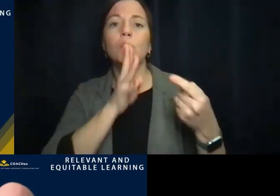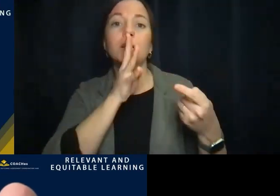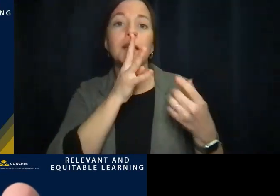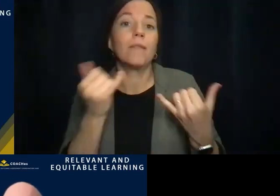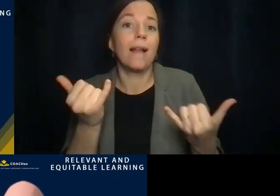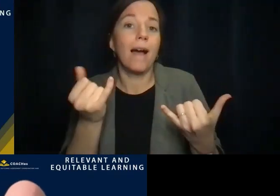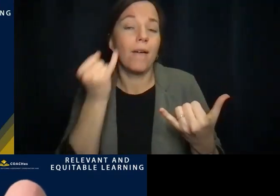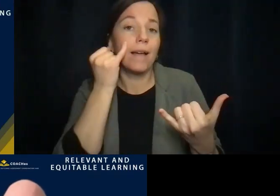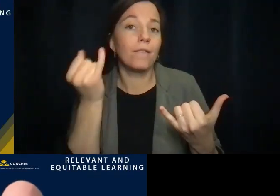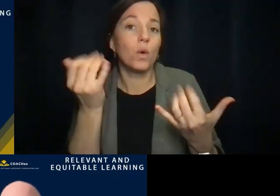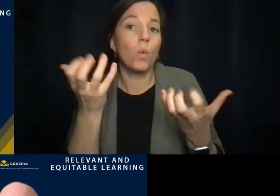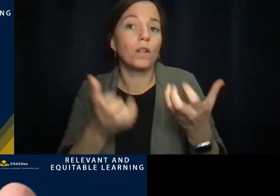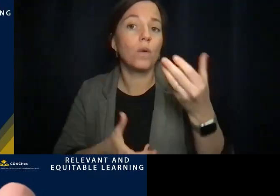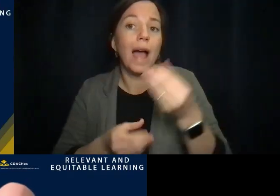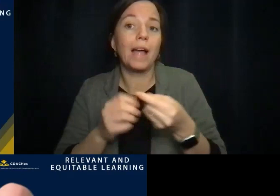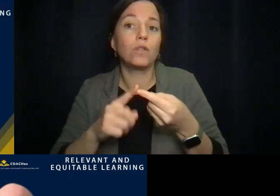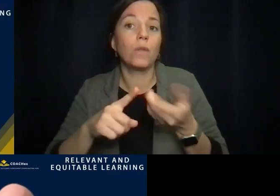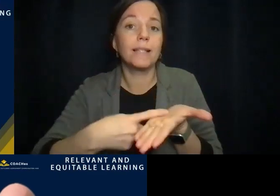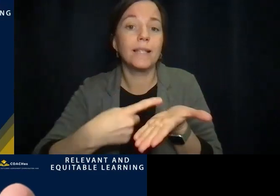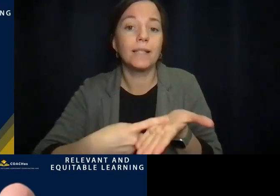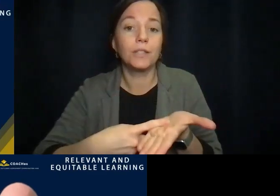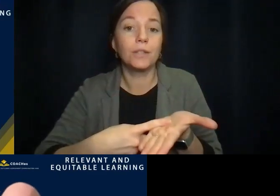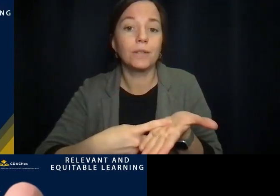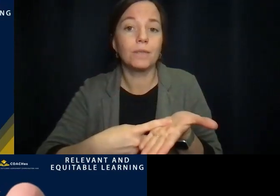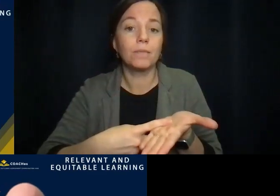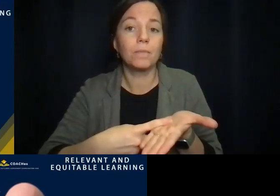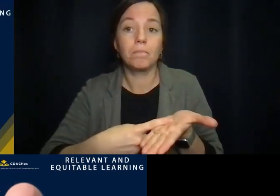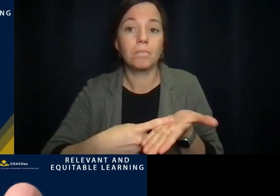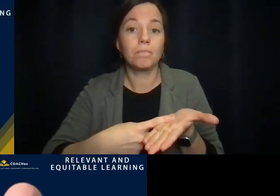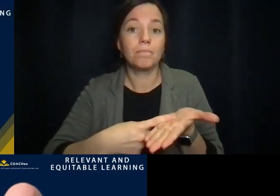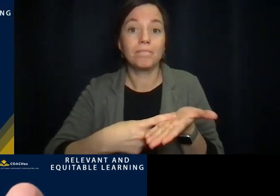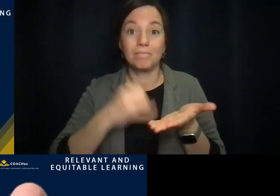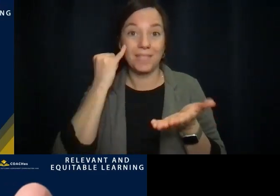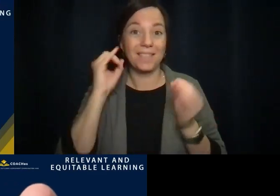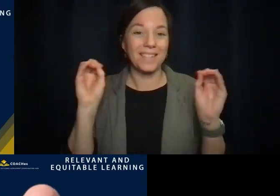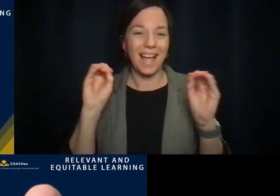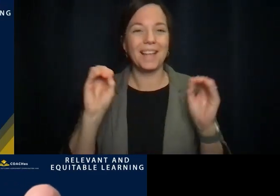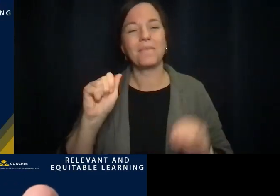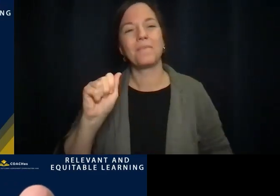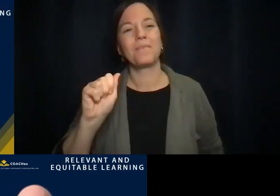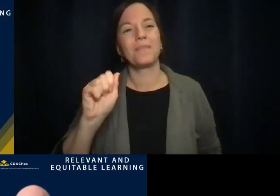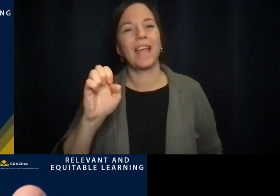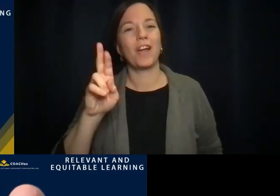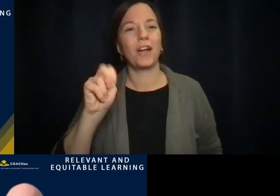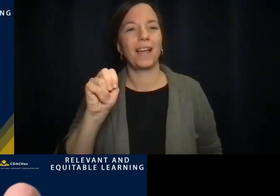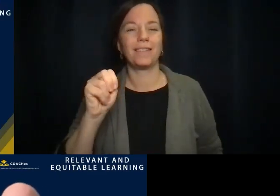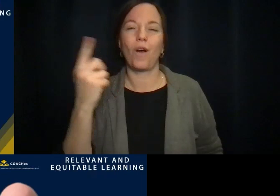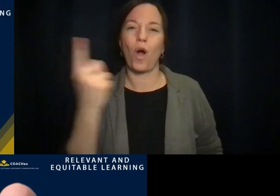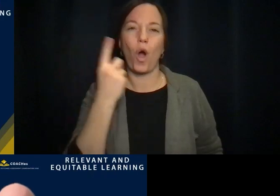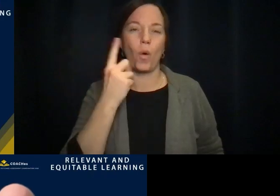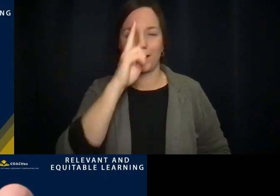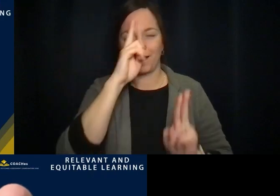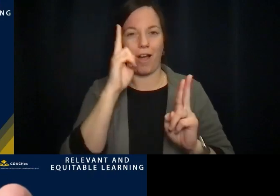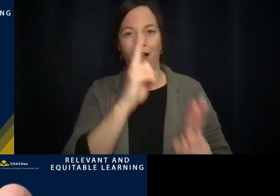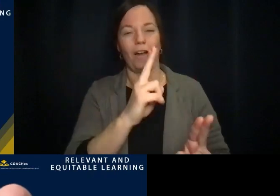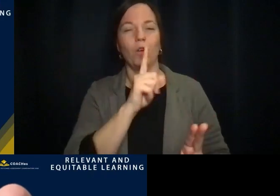speak if you have anything else to add to the discussion. Other than that, Aeron, always a pleasure. We'll stay always in touch. Fun.